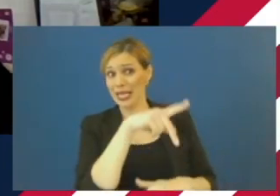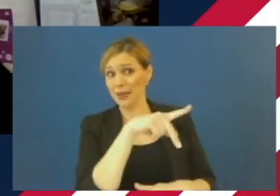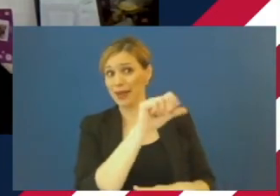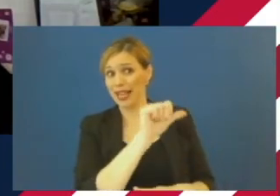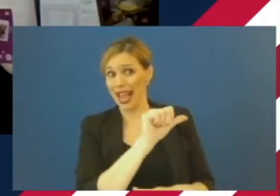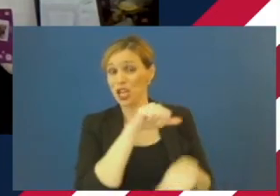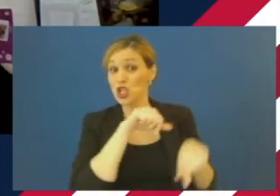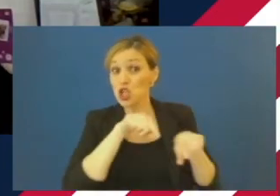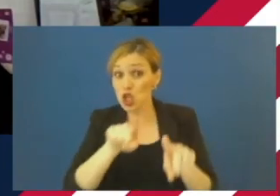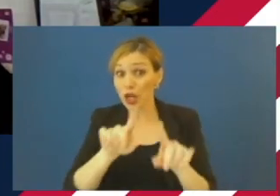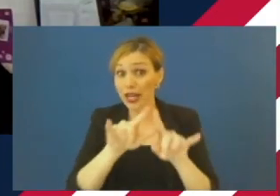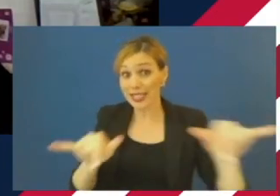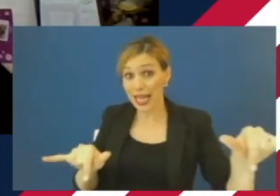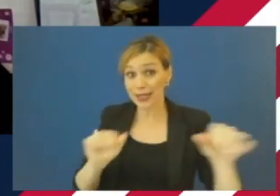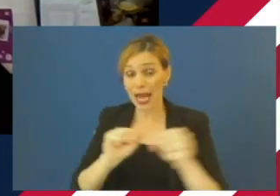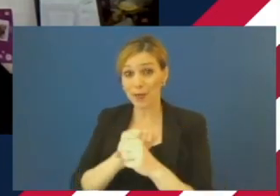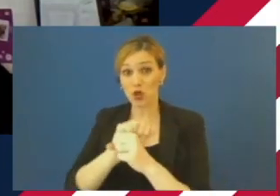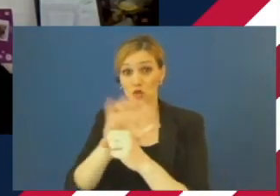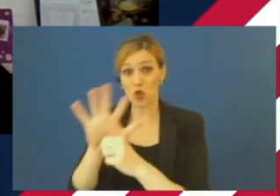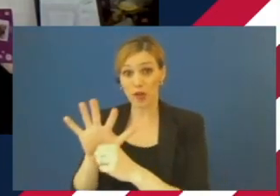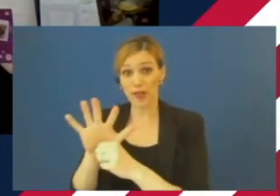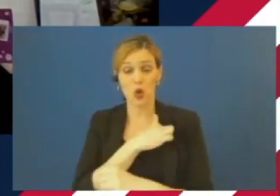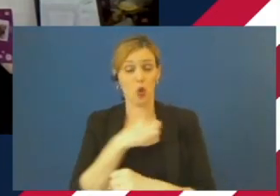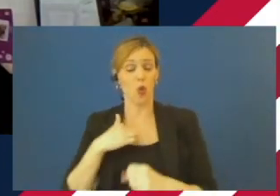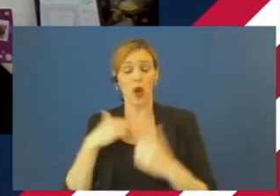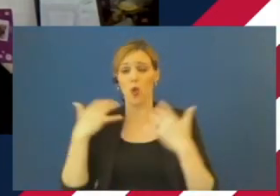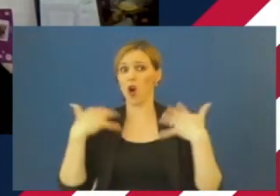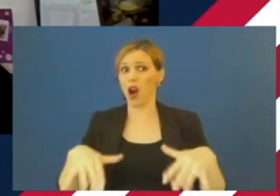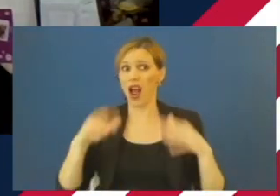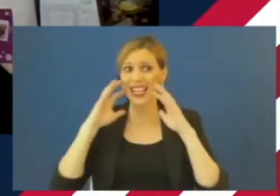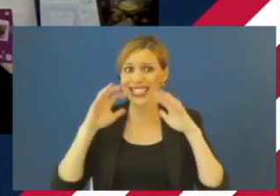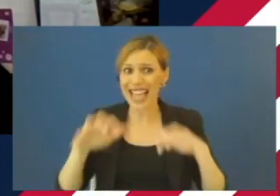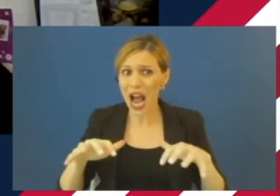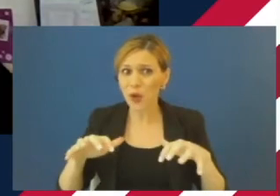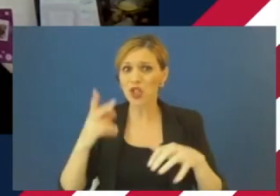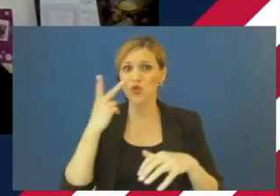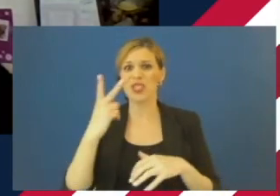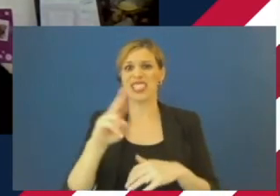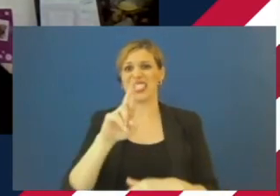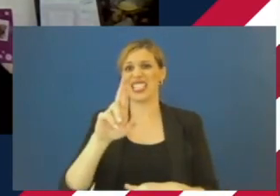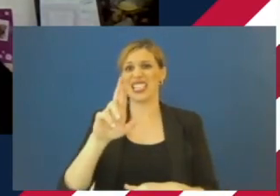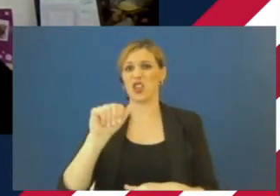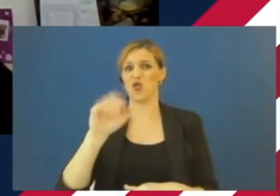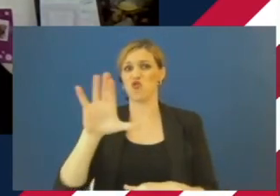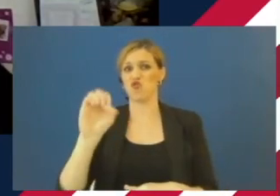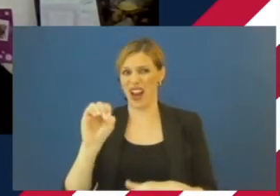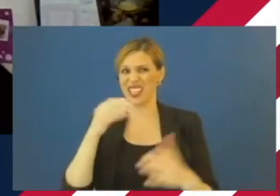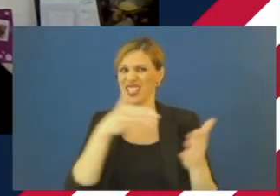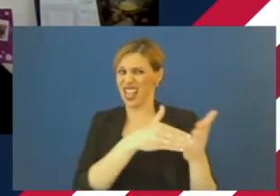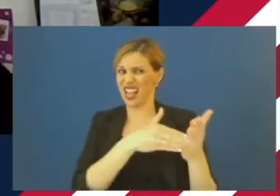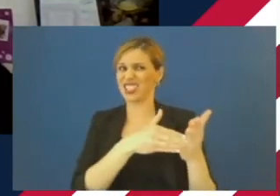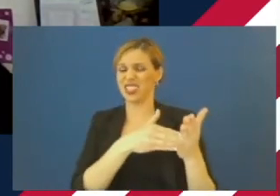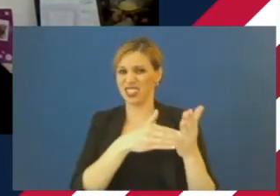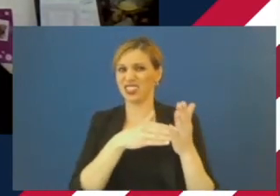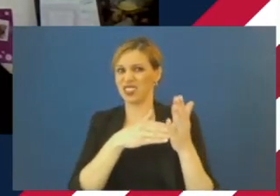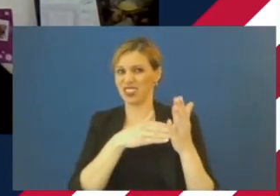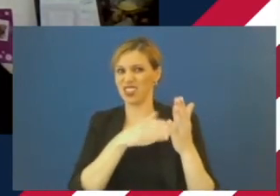coronavirus, and we were astounded to see the racist agenda pushed faster under the cover of sickness and death. And we don't need to